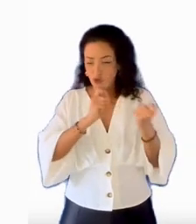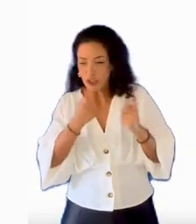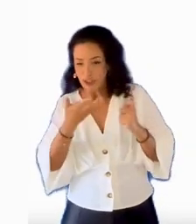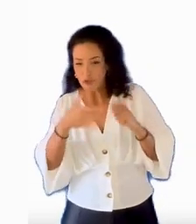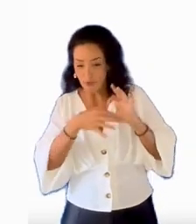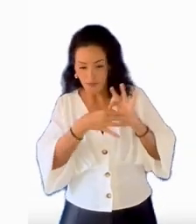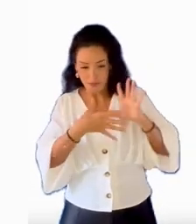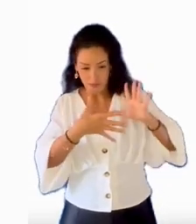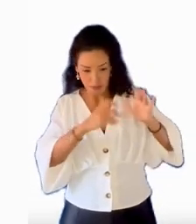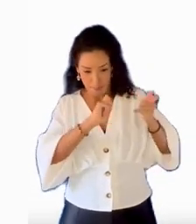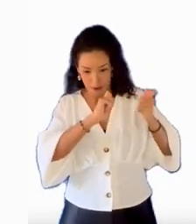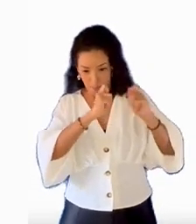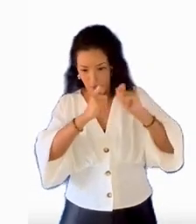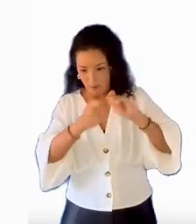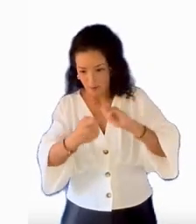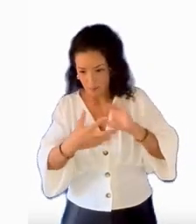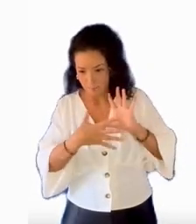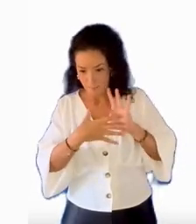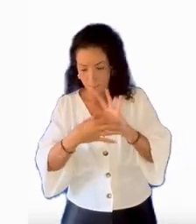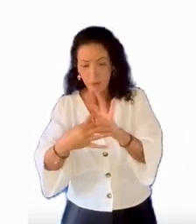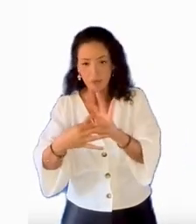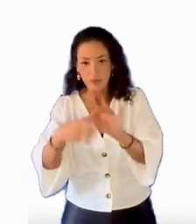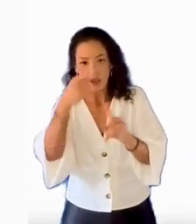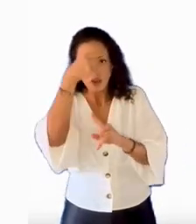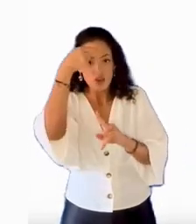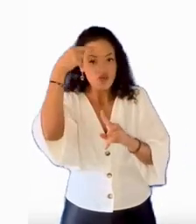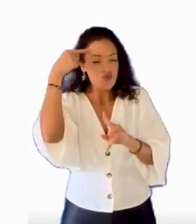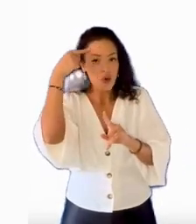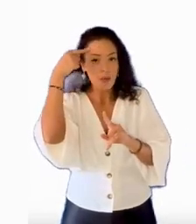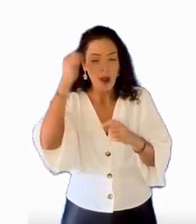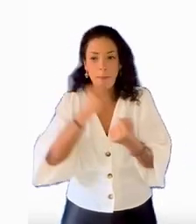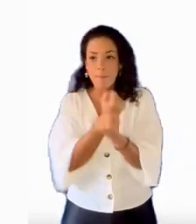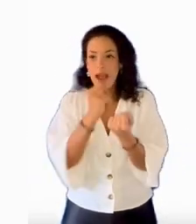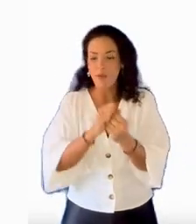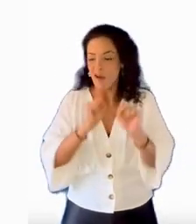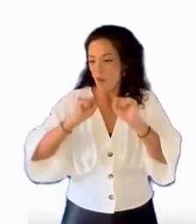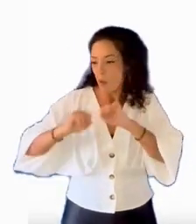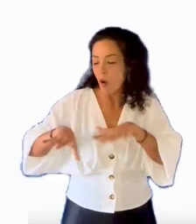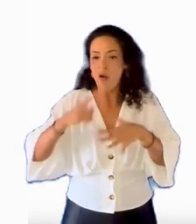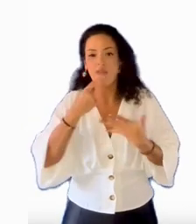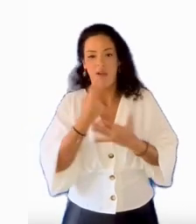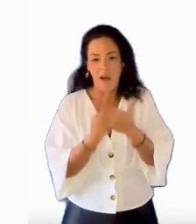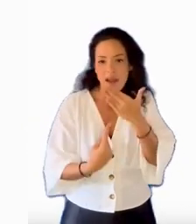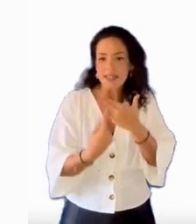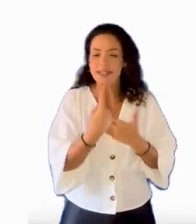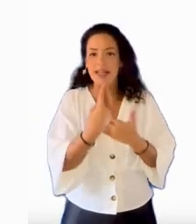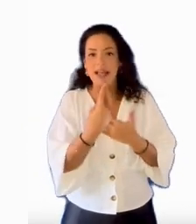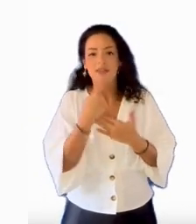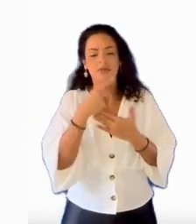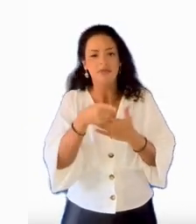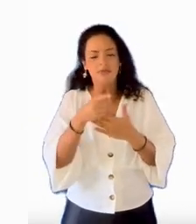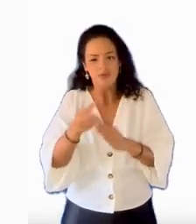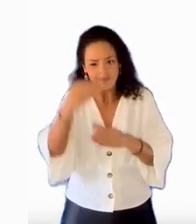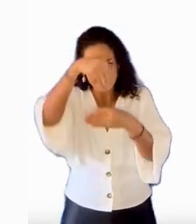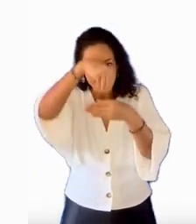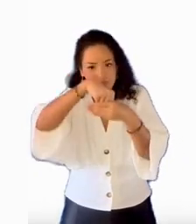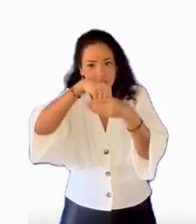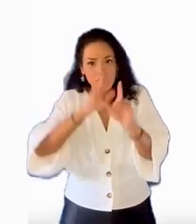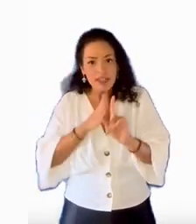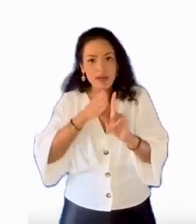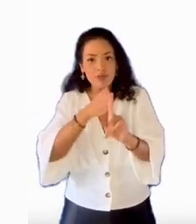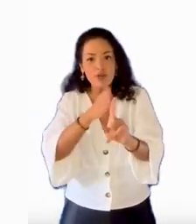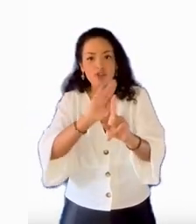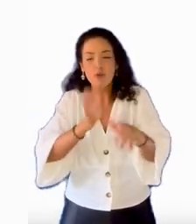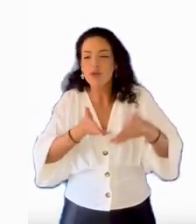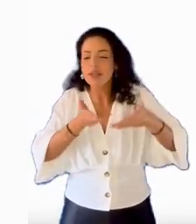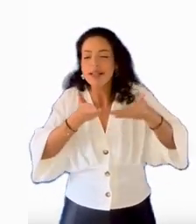disconnection to reconnection. If trauma disempowers, isolates, and disconnects, at the heart of a trauma-informed approach is the gift of